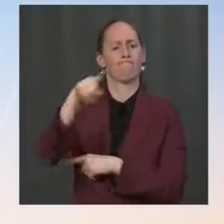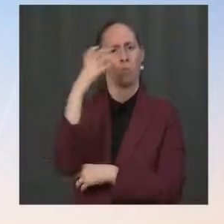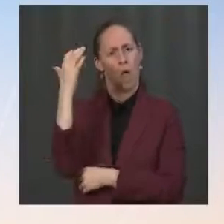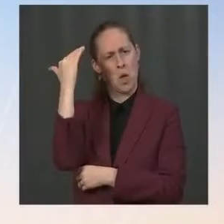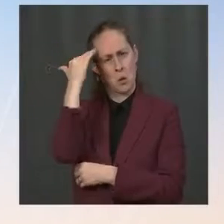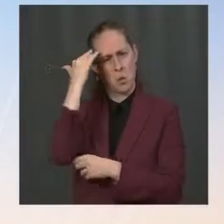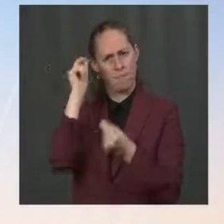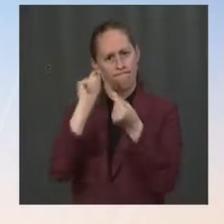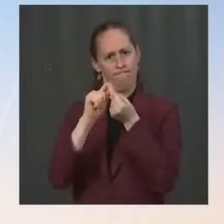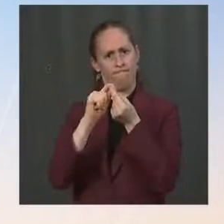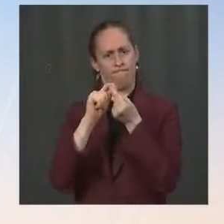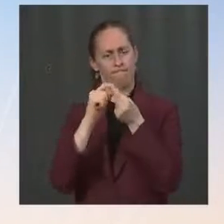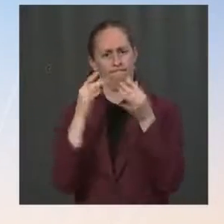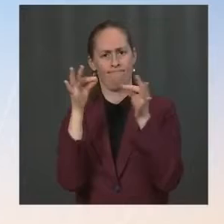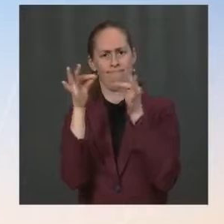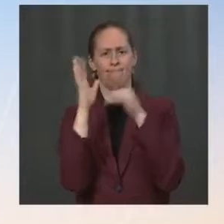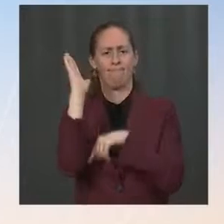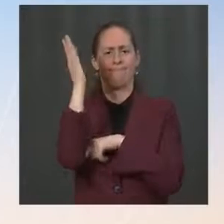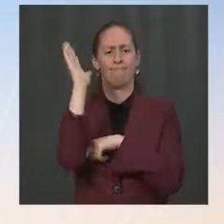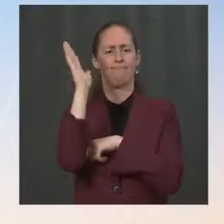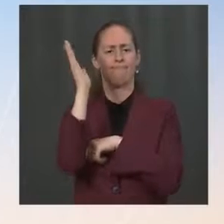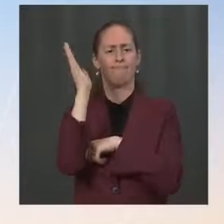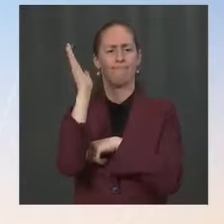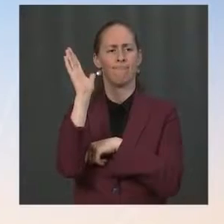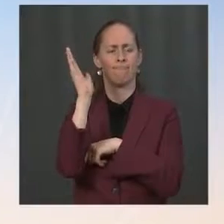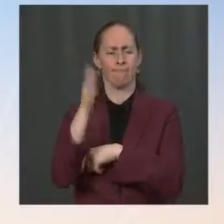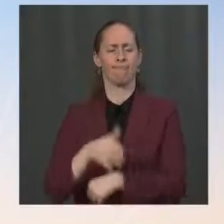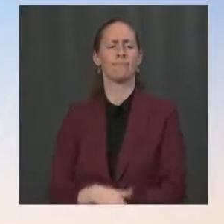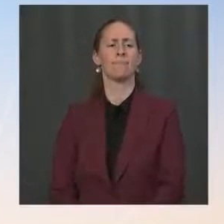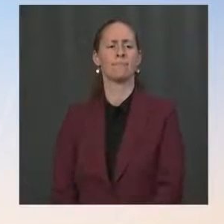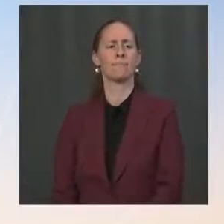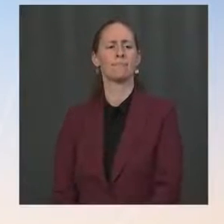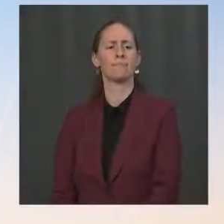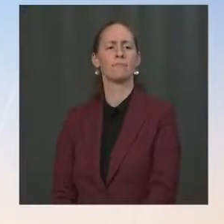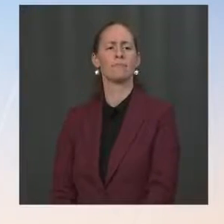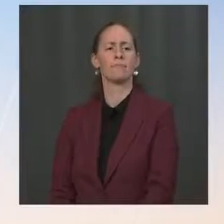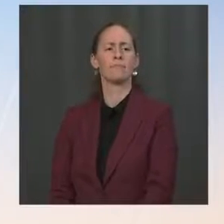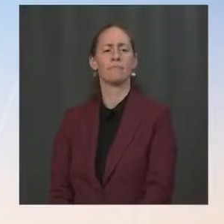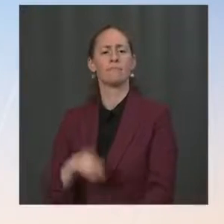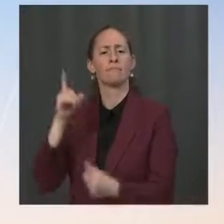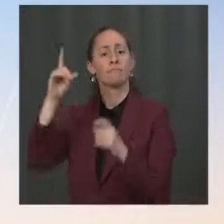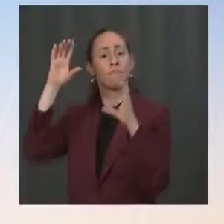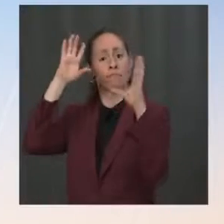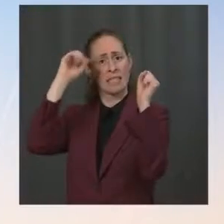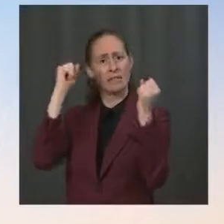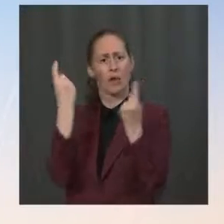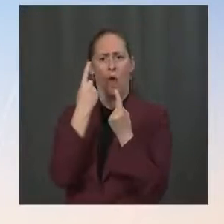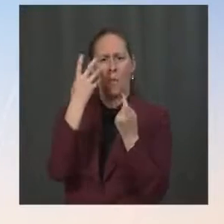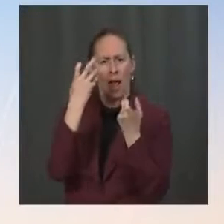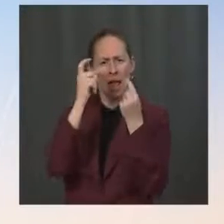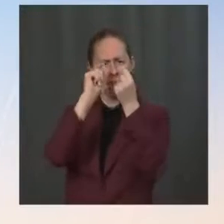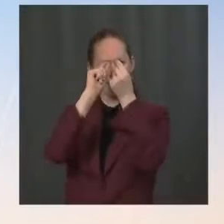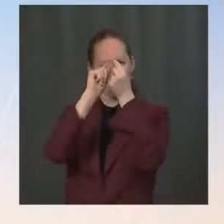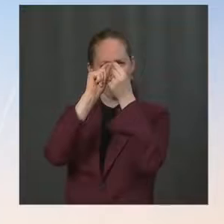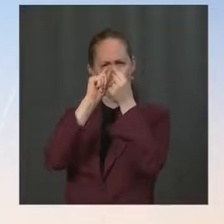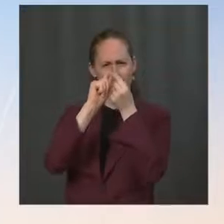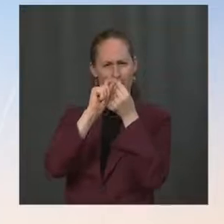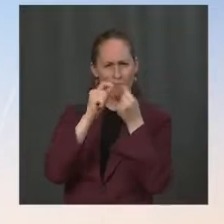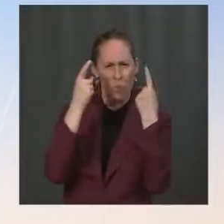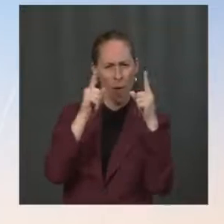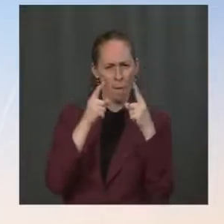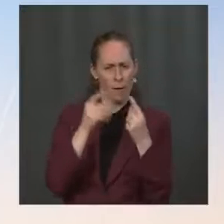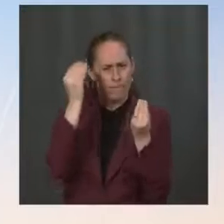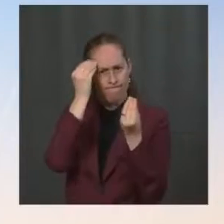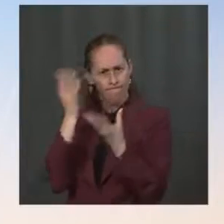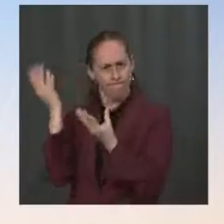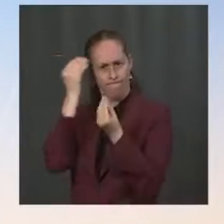public. And he has wanted very detailed updates of exactly what we know about what is happening on the ground. And that is